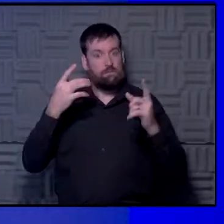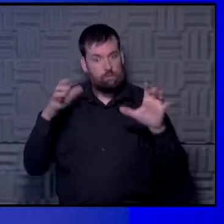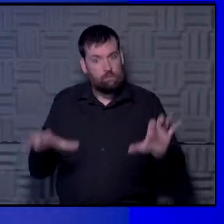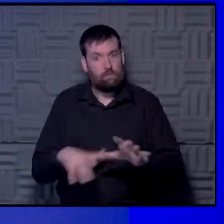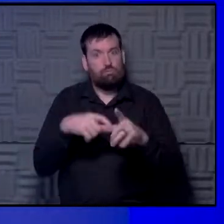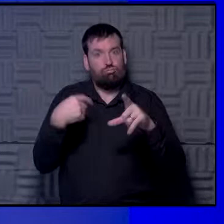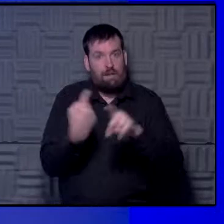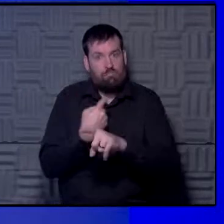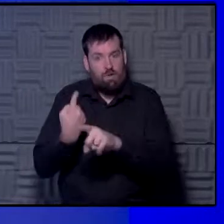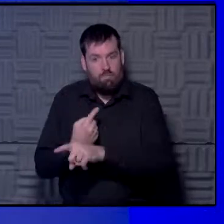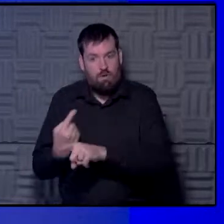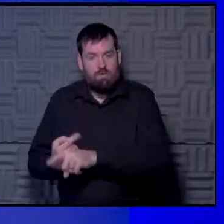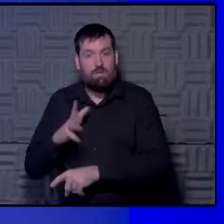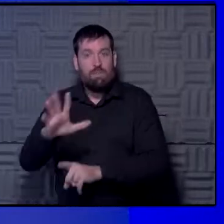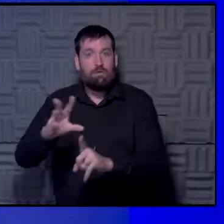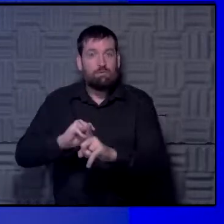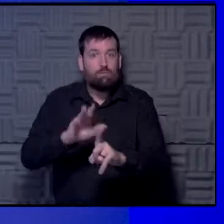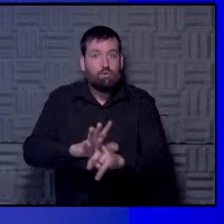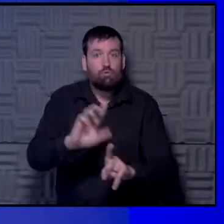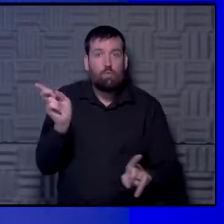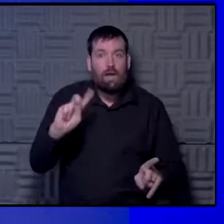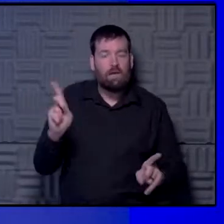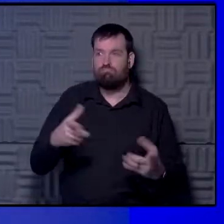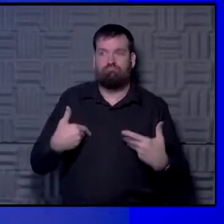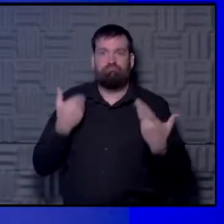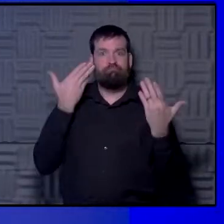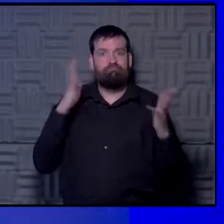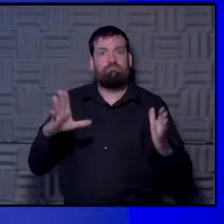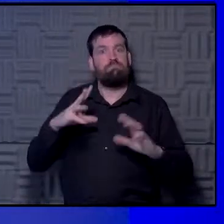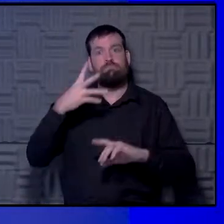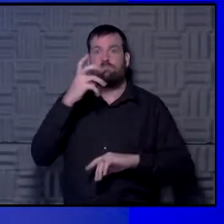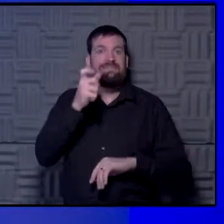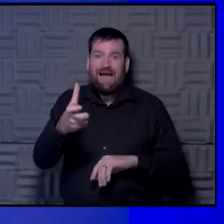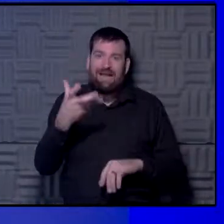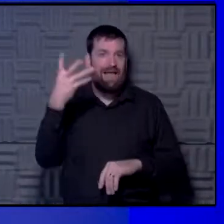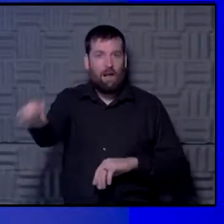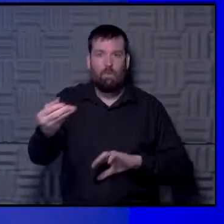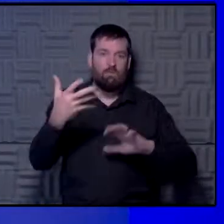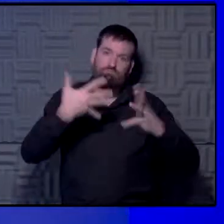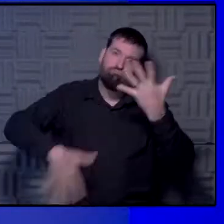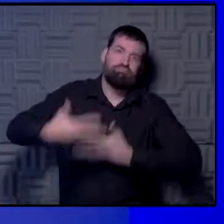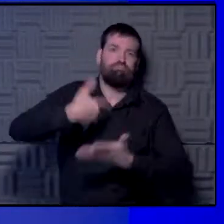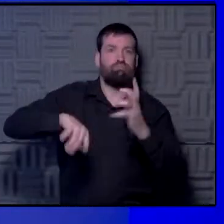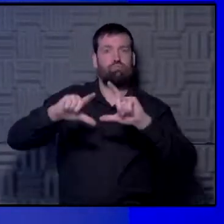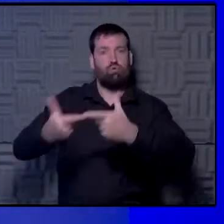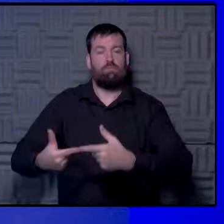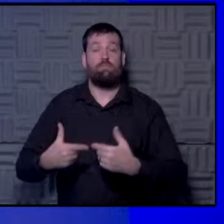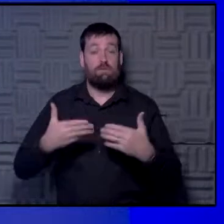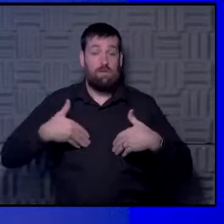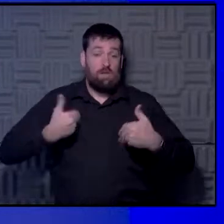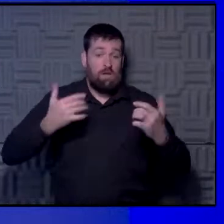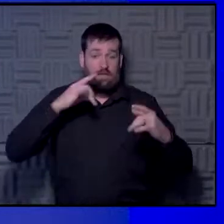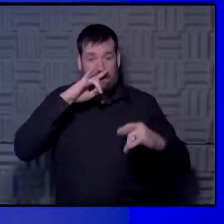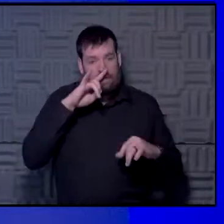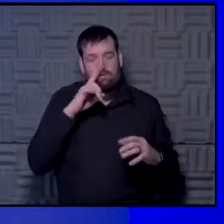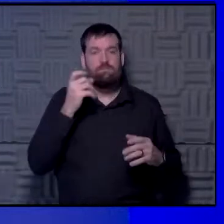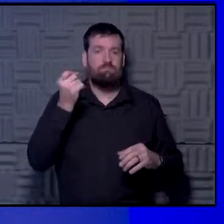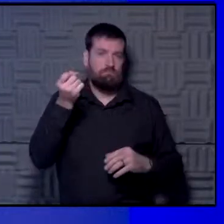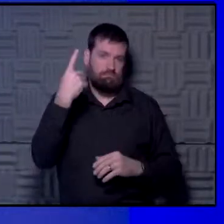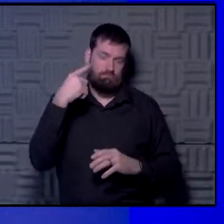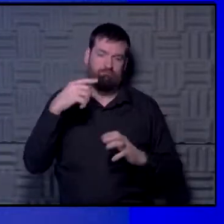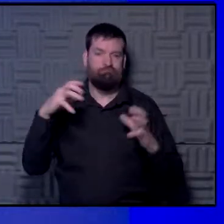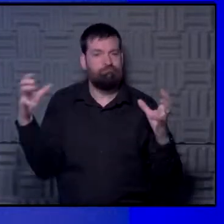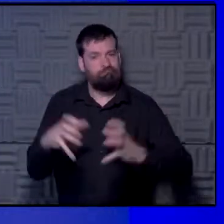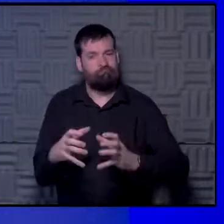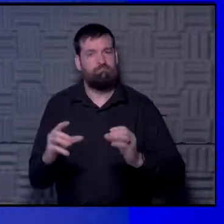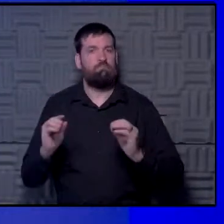don't understand where their exposure was. They aren't going out to large group gatherings. So especially if you have younger kids, we understand younger kids, get